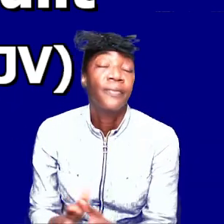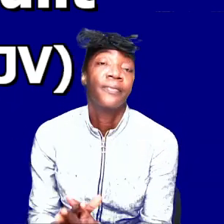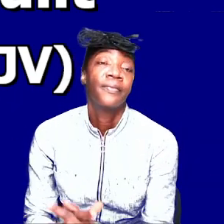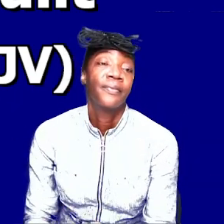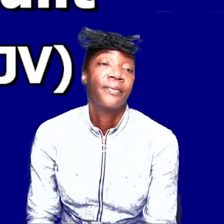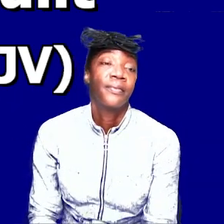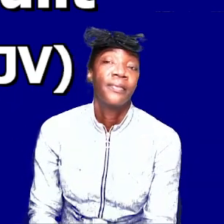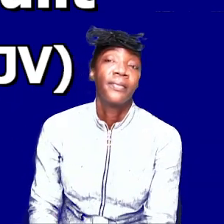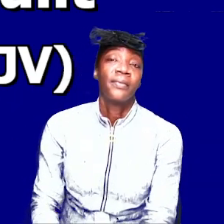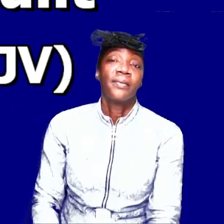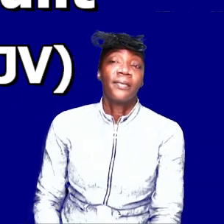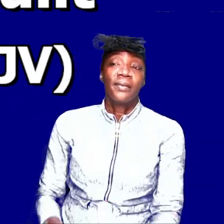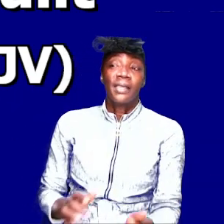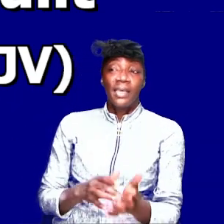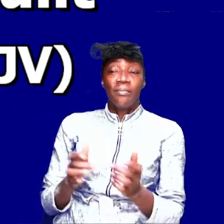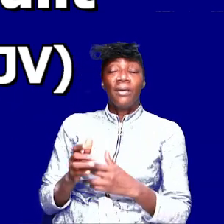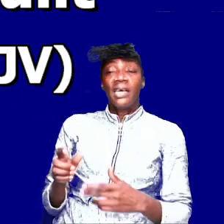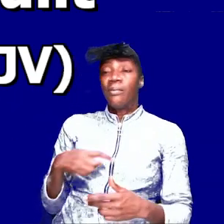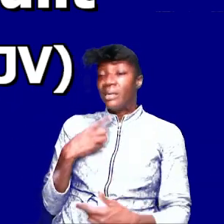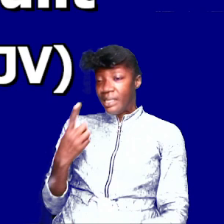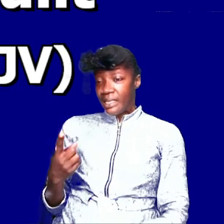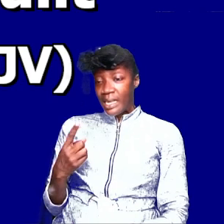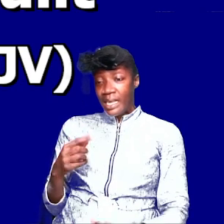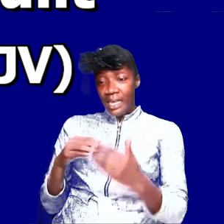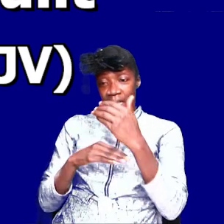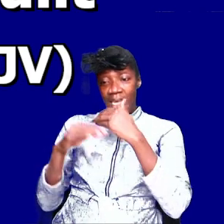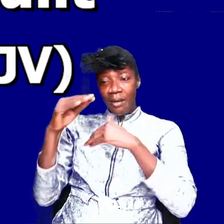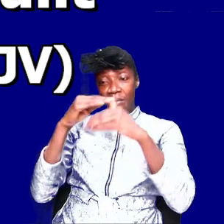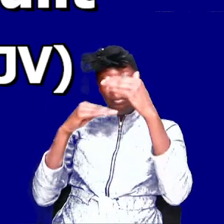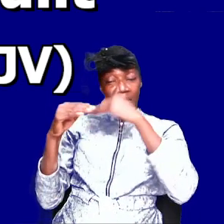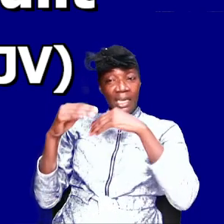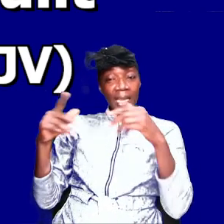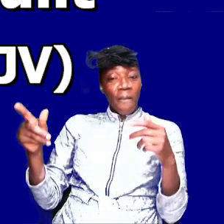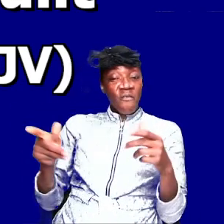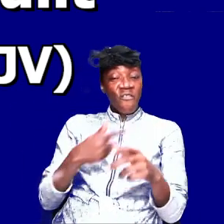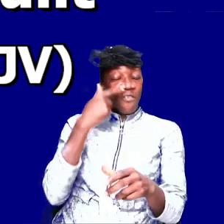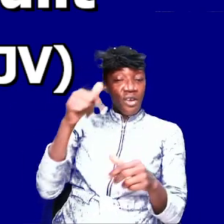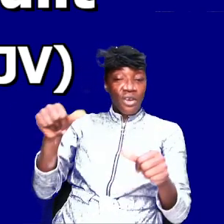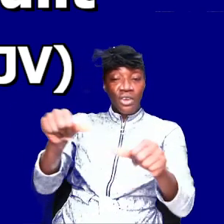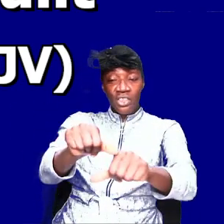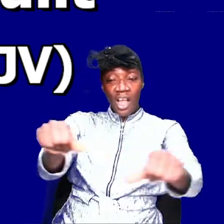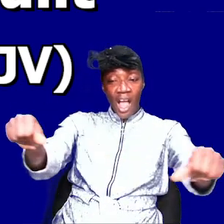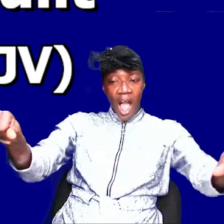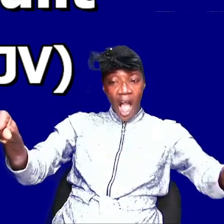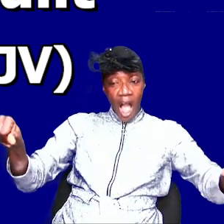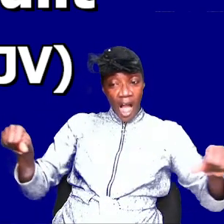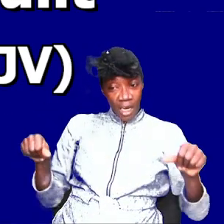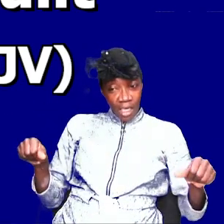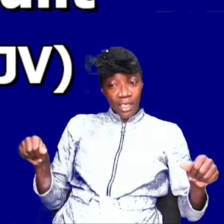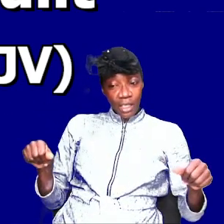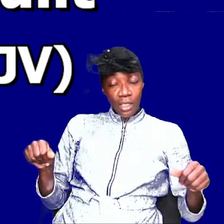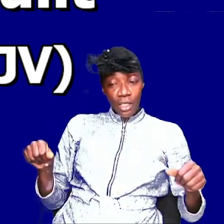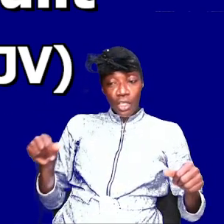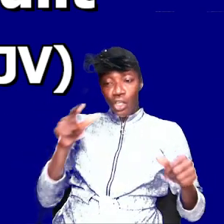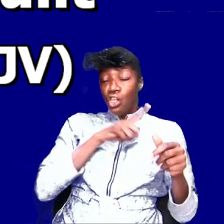the Bible was careful to say that he built his first altar unto the